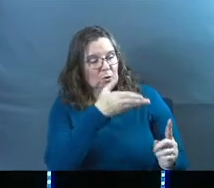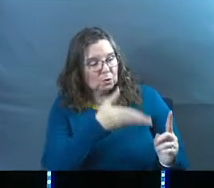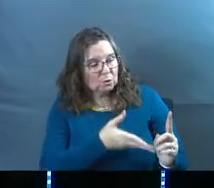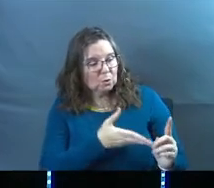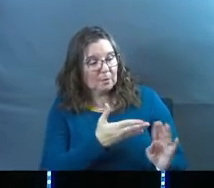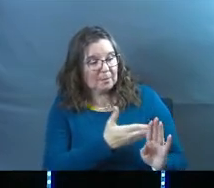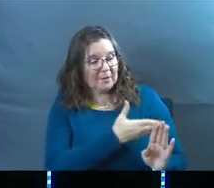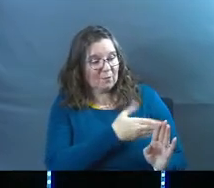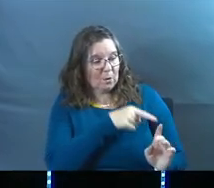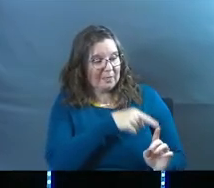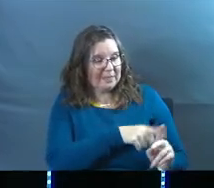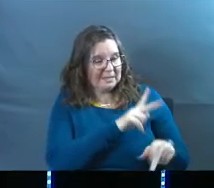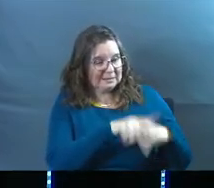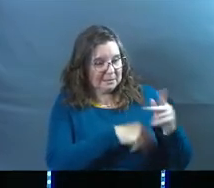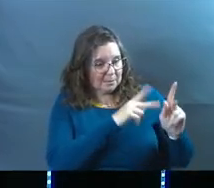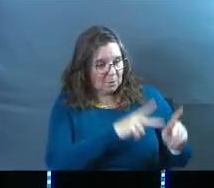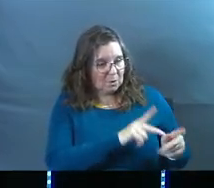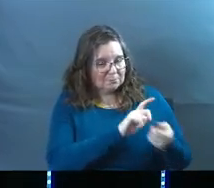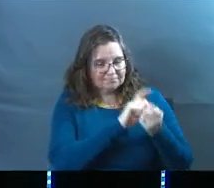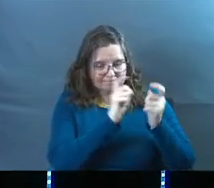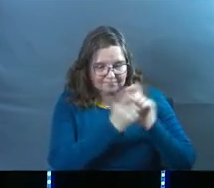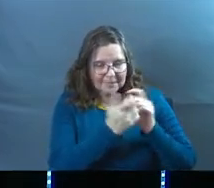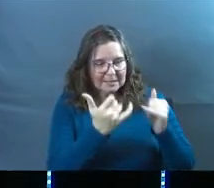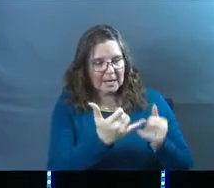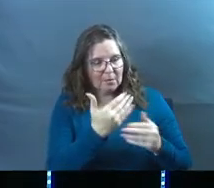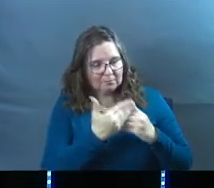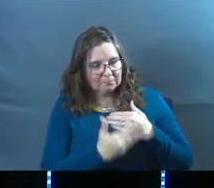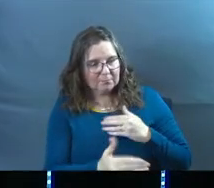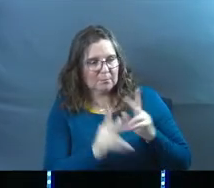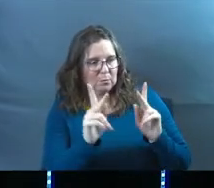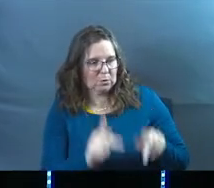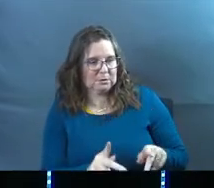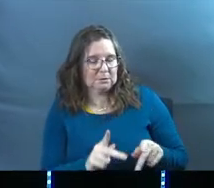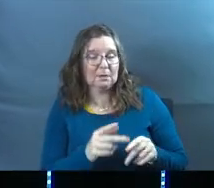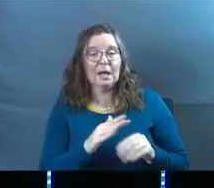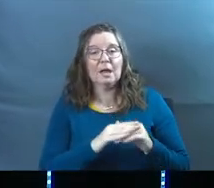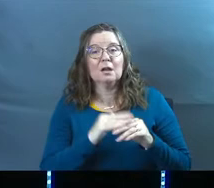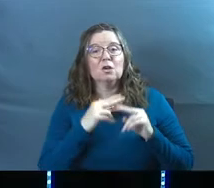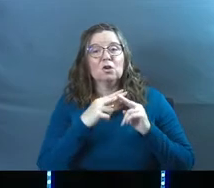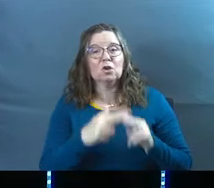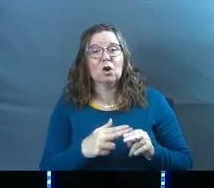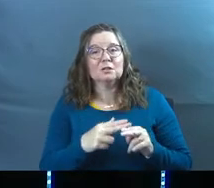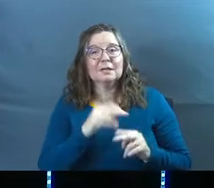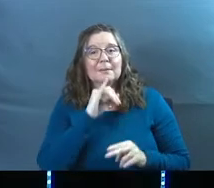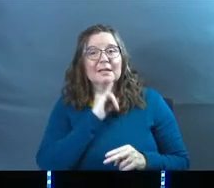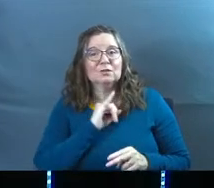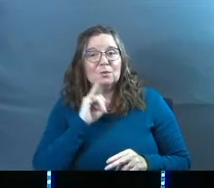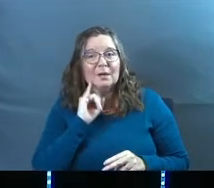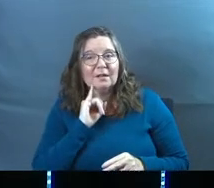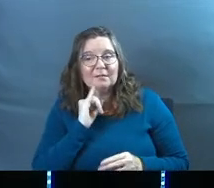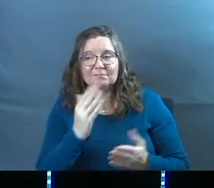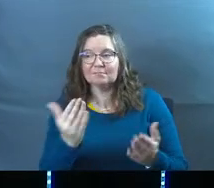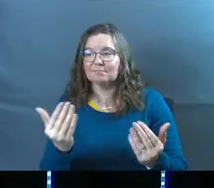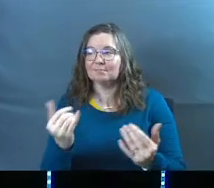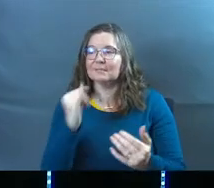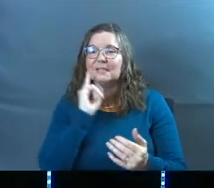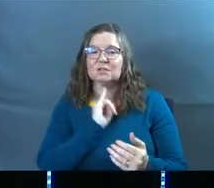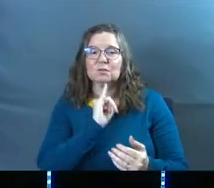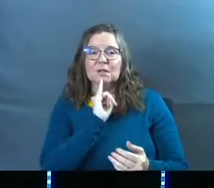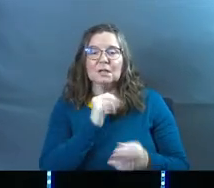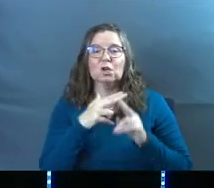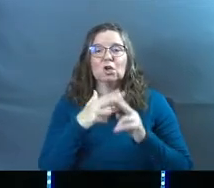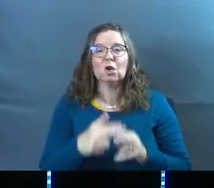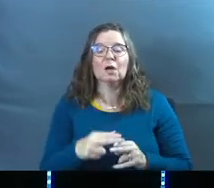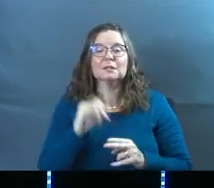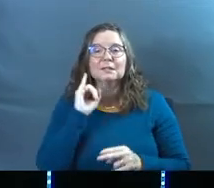were before this person, and you are now this person. And he calls him Israel. Say Israel. Israel. It